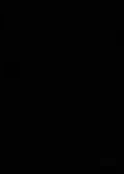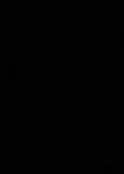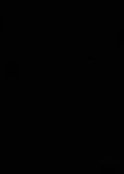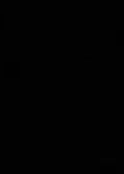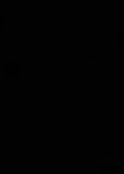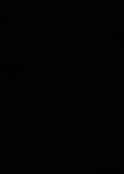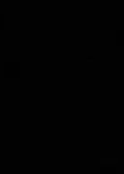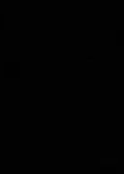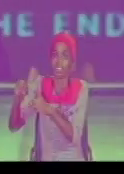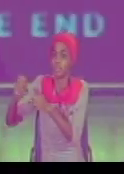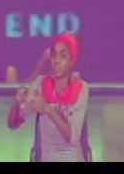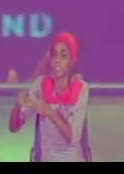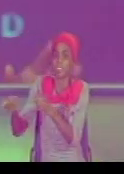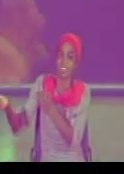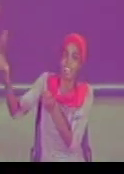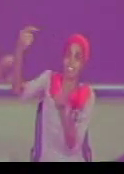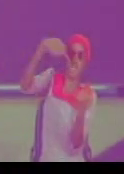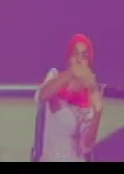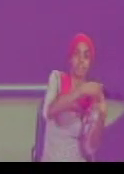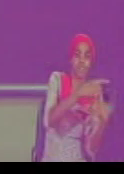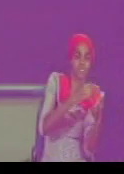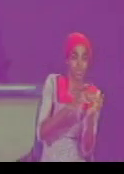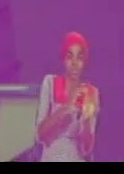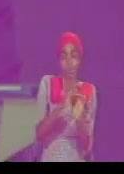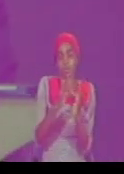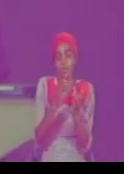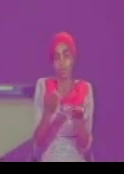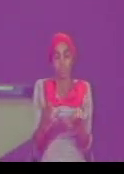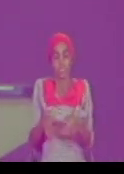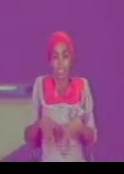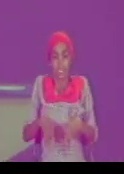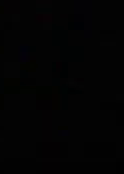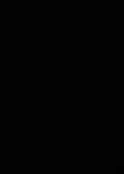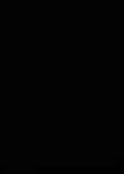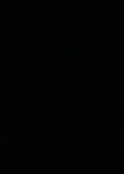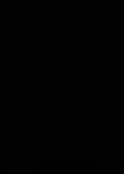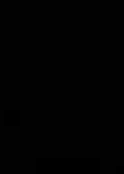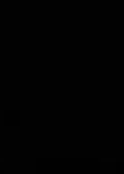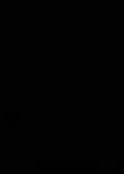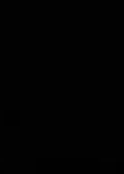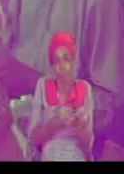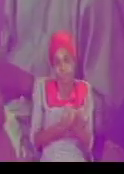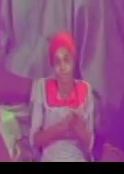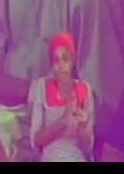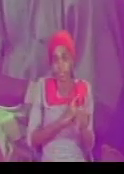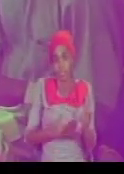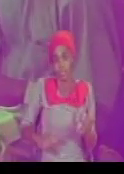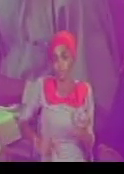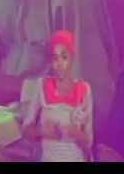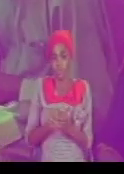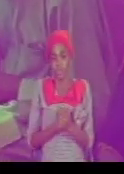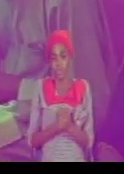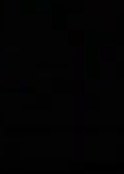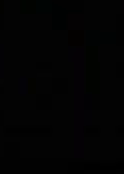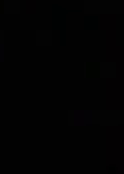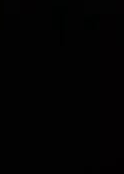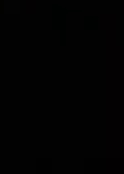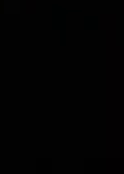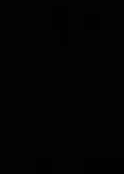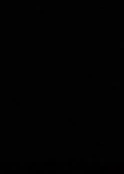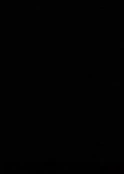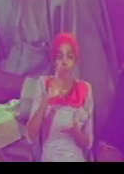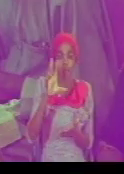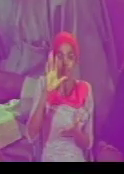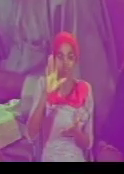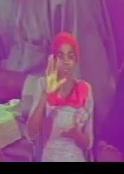Him. Timbrel and harp. Let's come to Psalm 150. I'm reading from verse 4. It says,